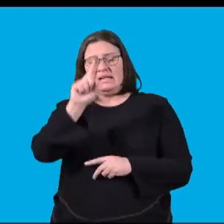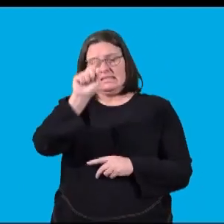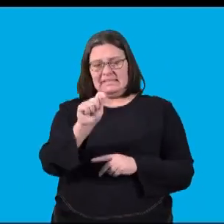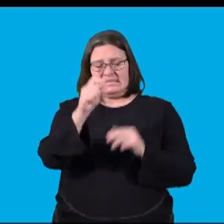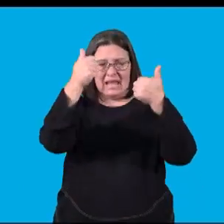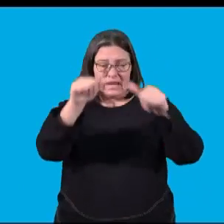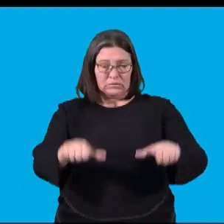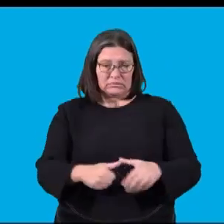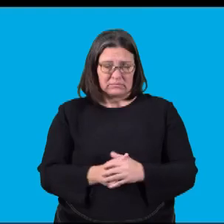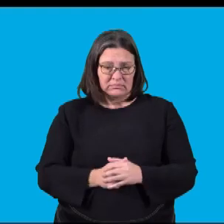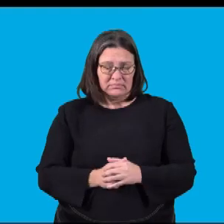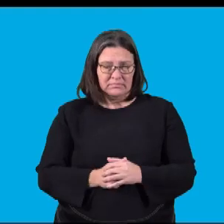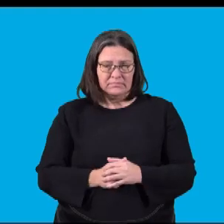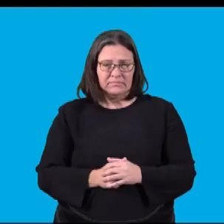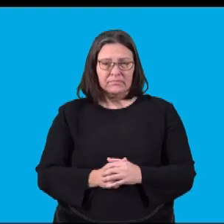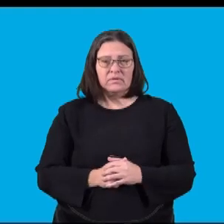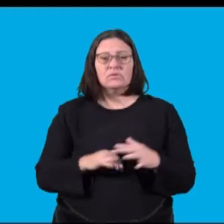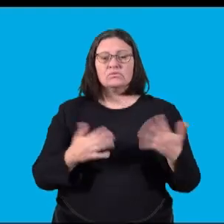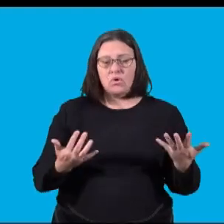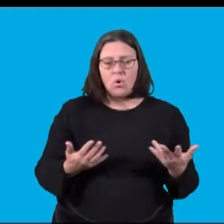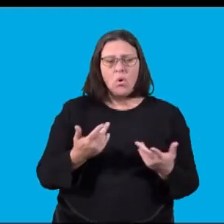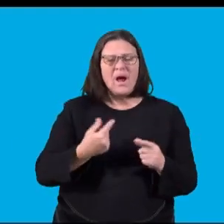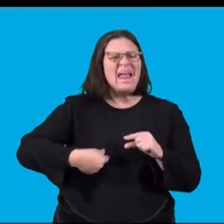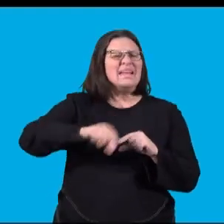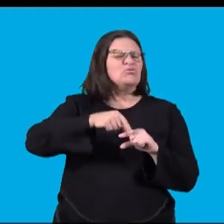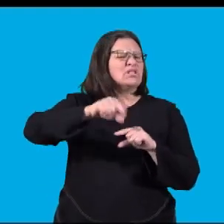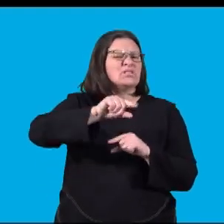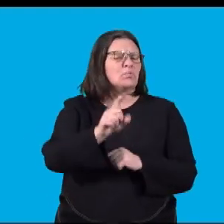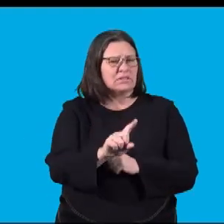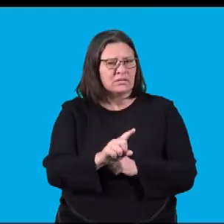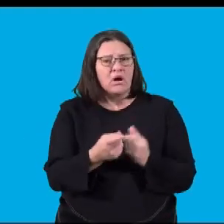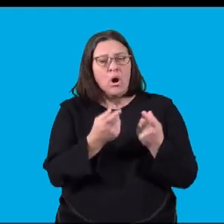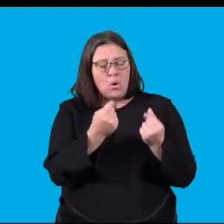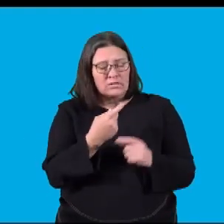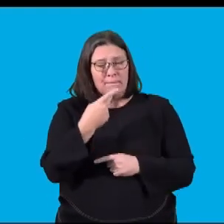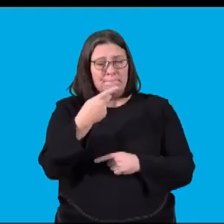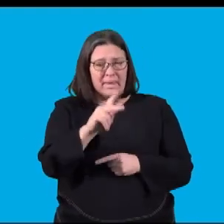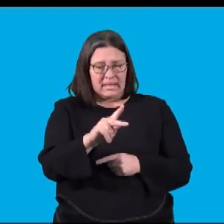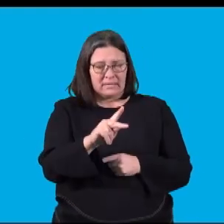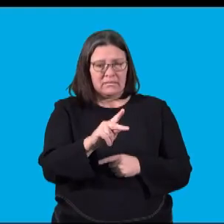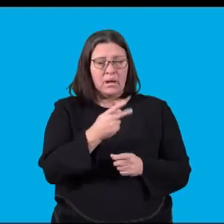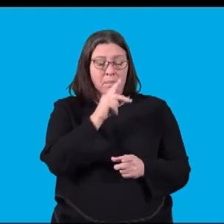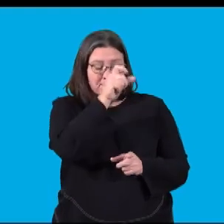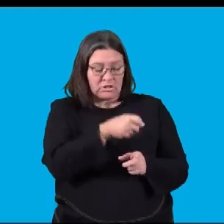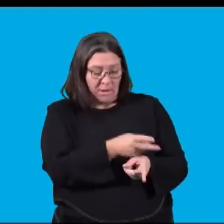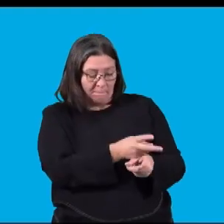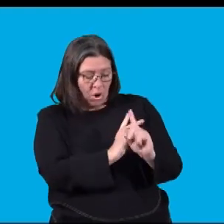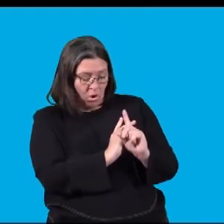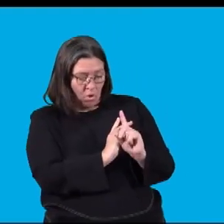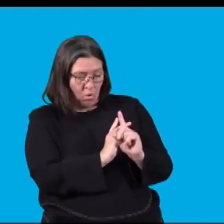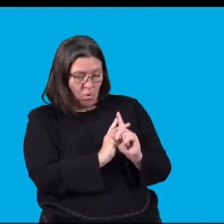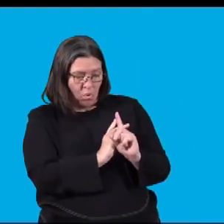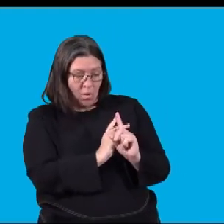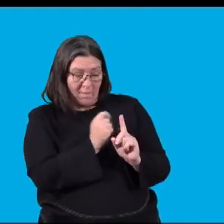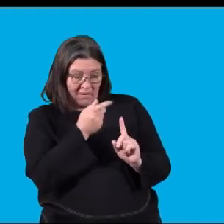T account. Okay, so what is interest? It is the cost paid by a borrower to a